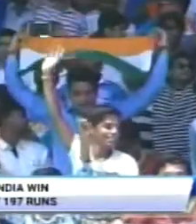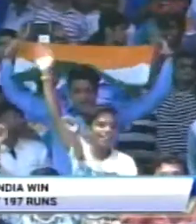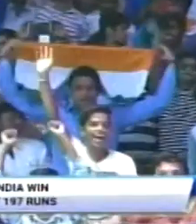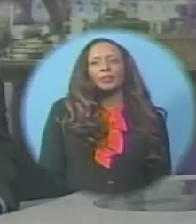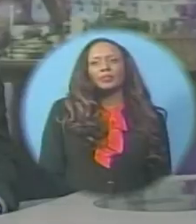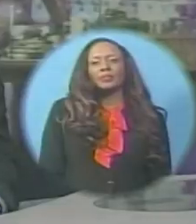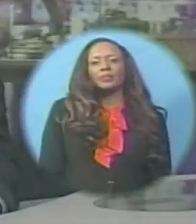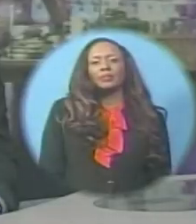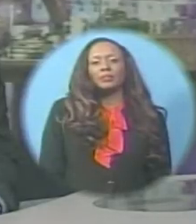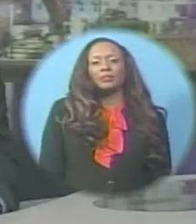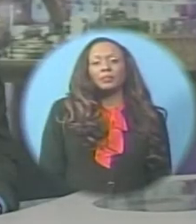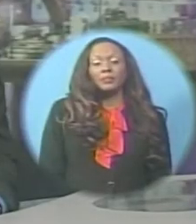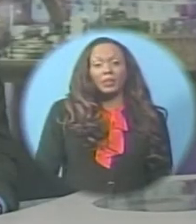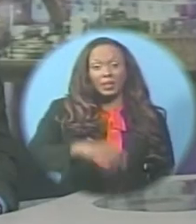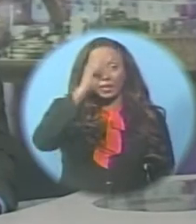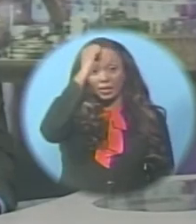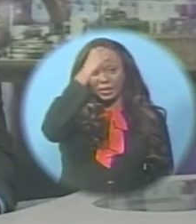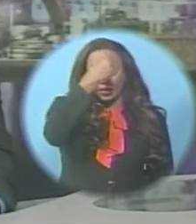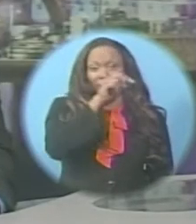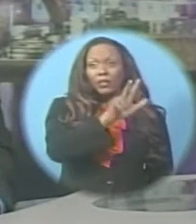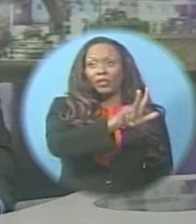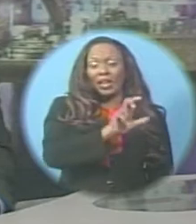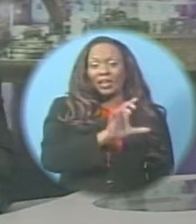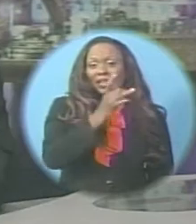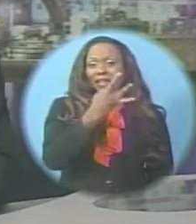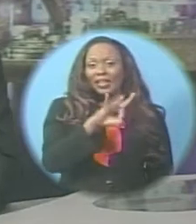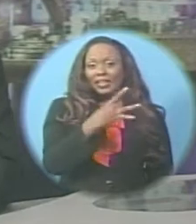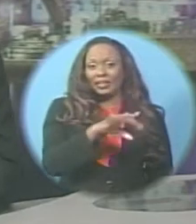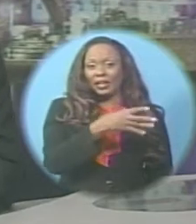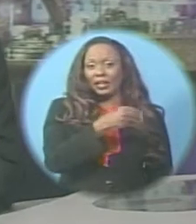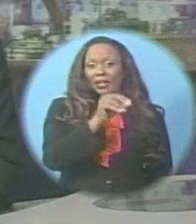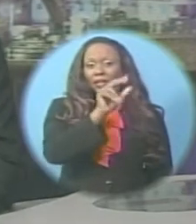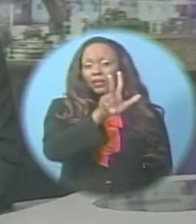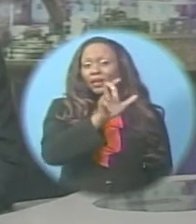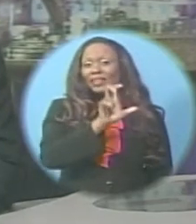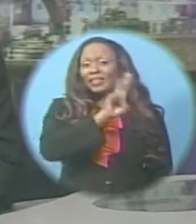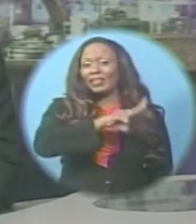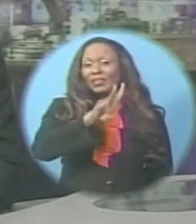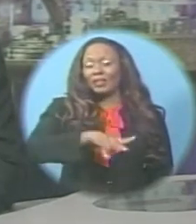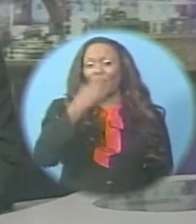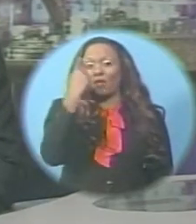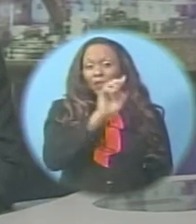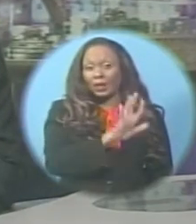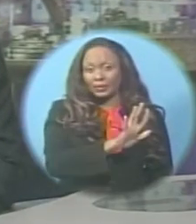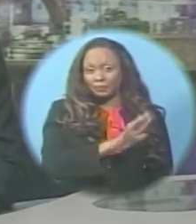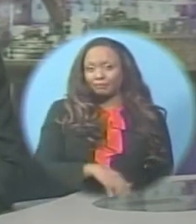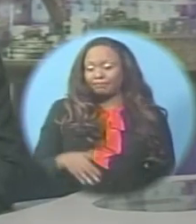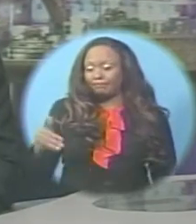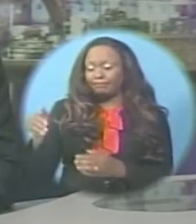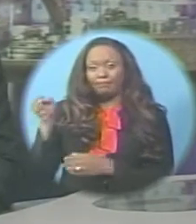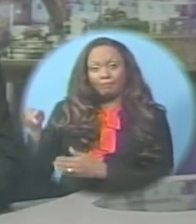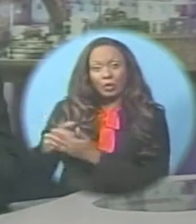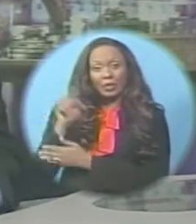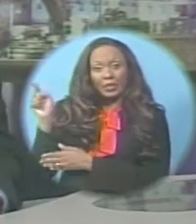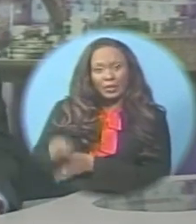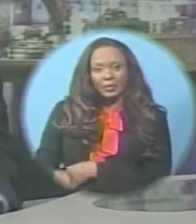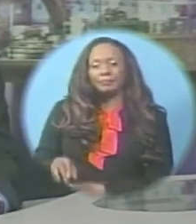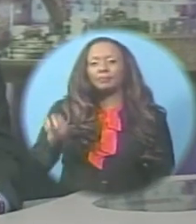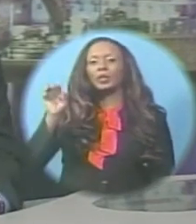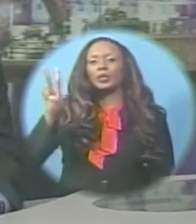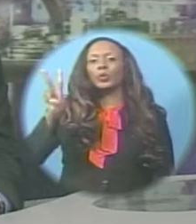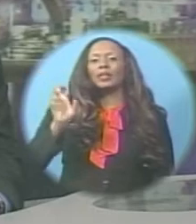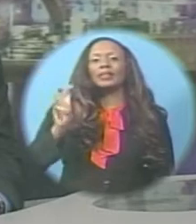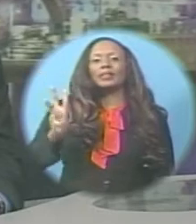Kanpur. And scores in the match: India 318 and 377 for 5 declared. New Zealand 262